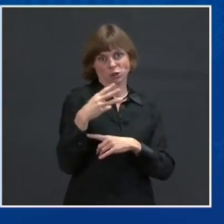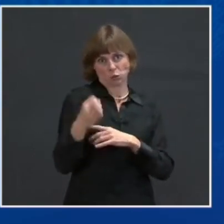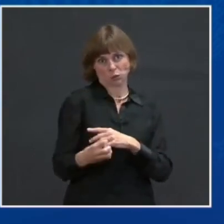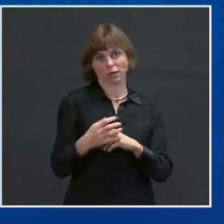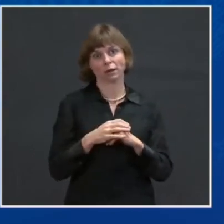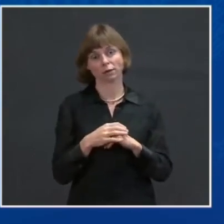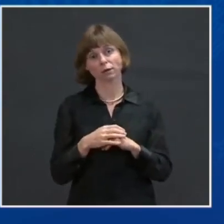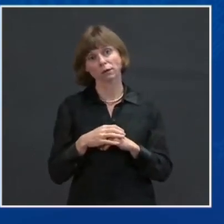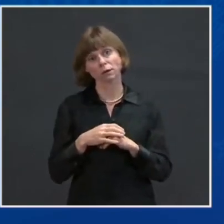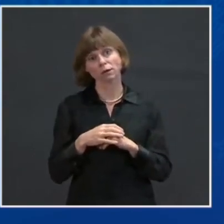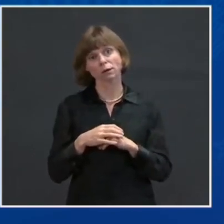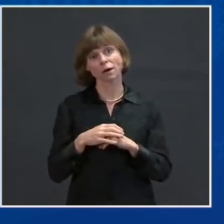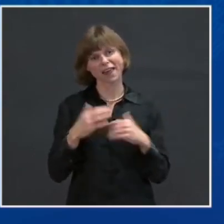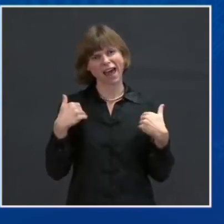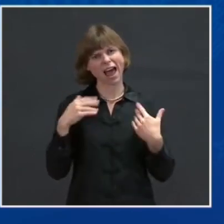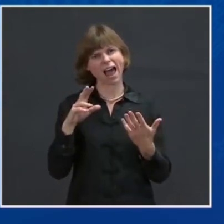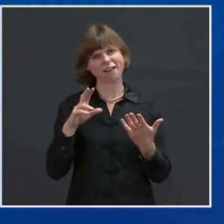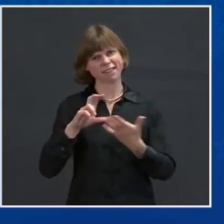future,